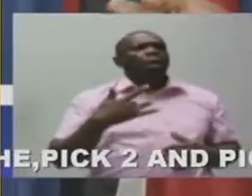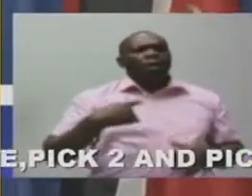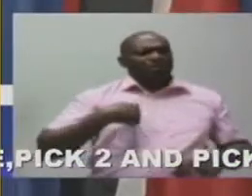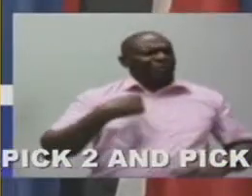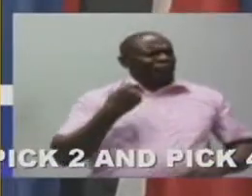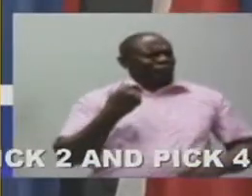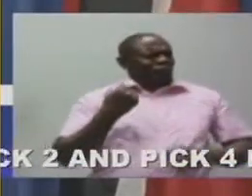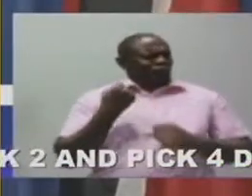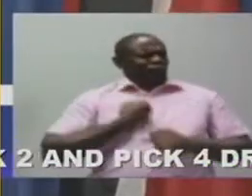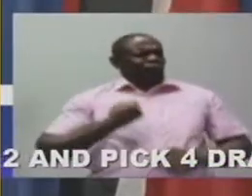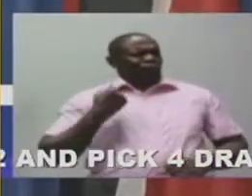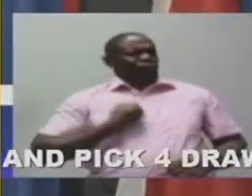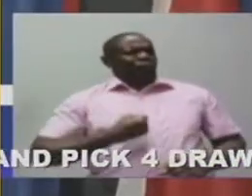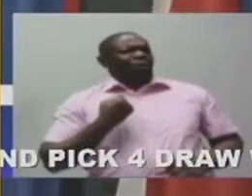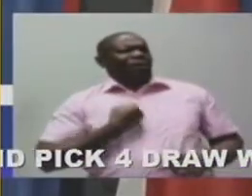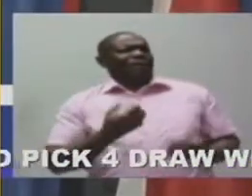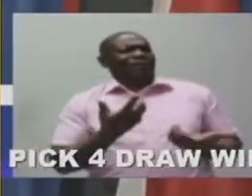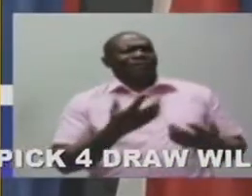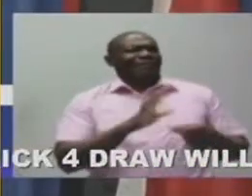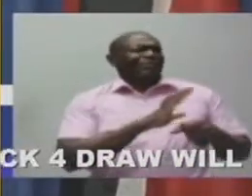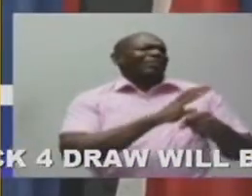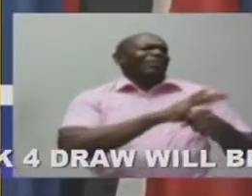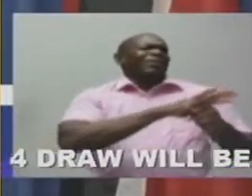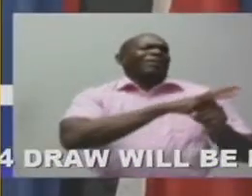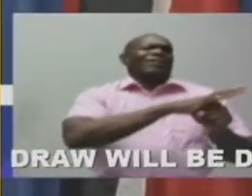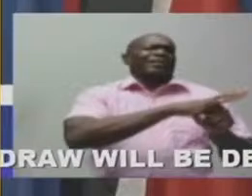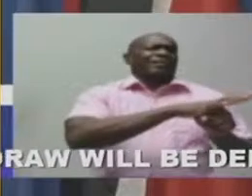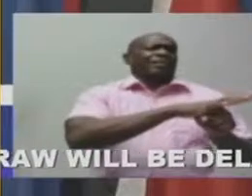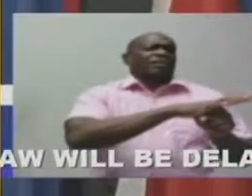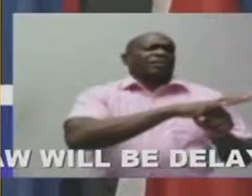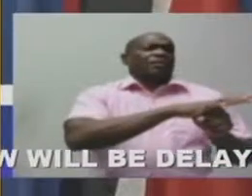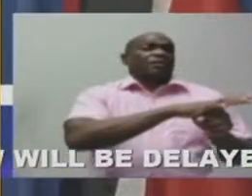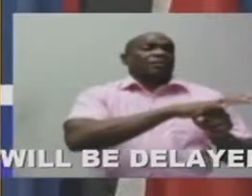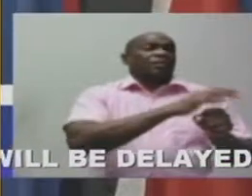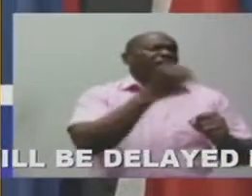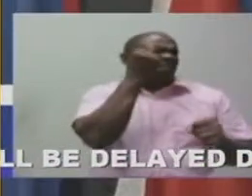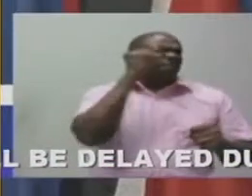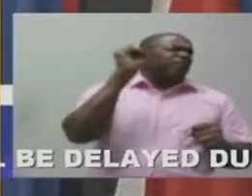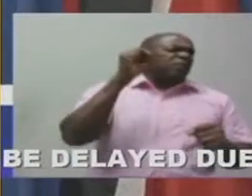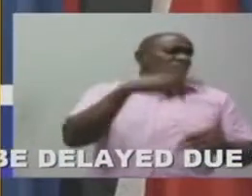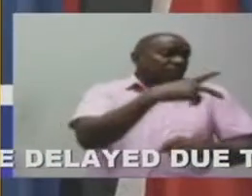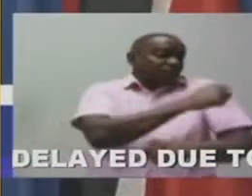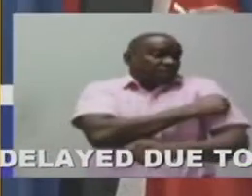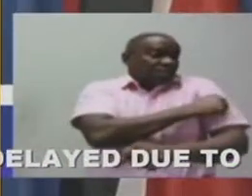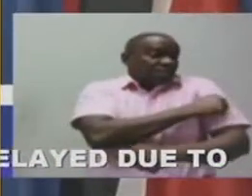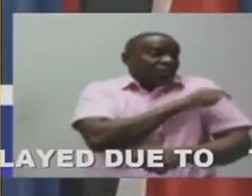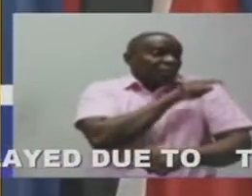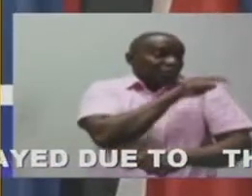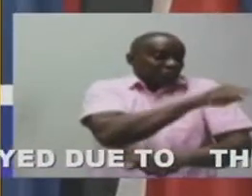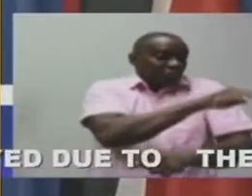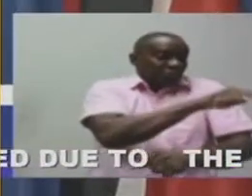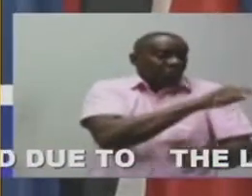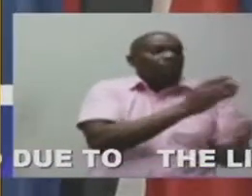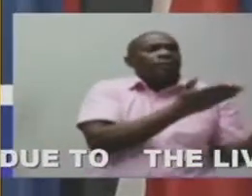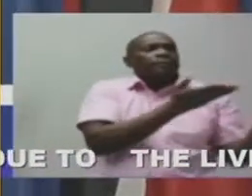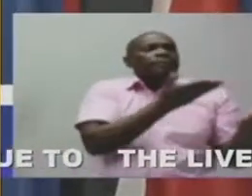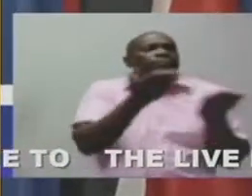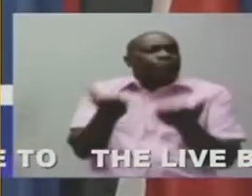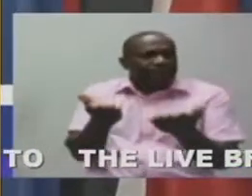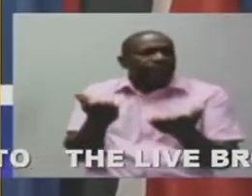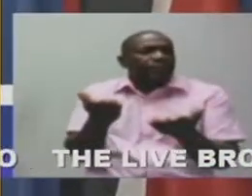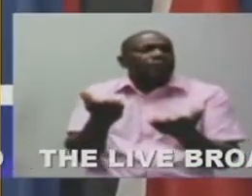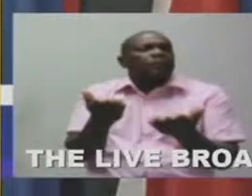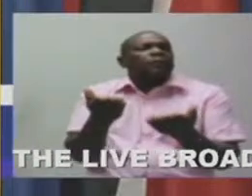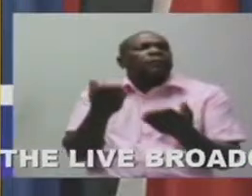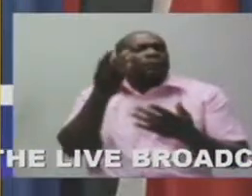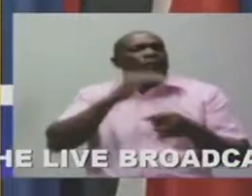a carrier, an asymptomatic person who would have been infected. I mean, the person I heard